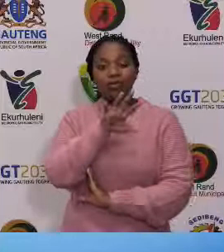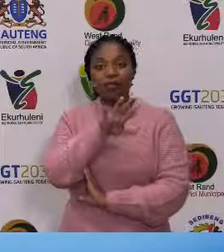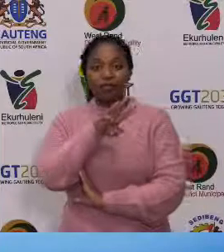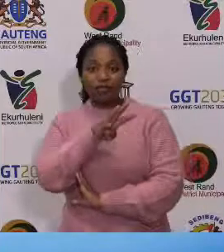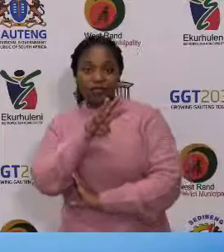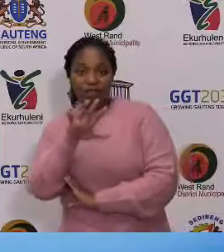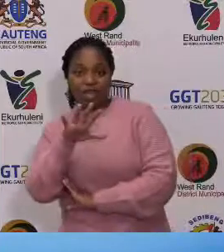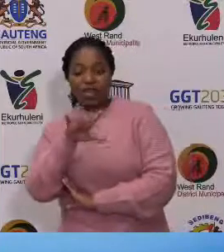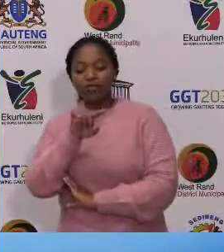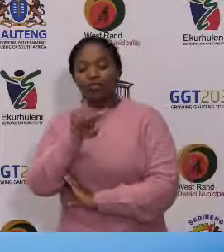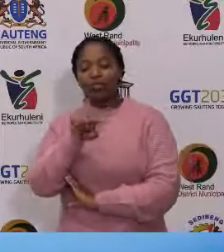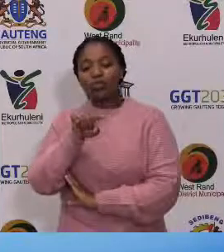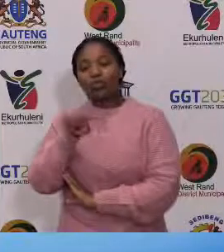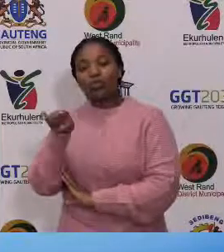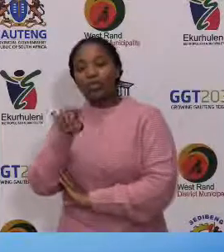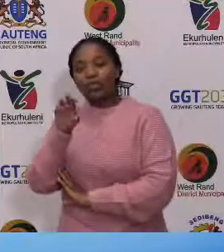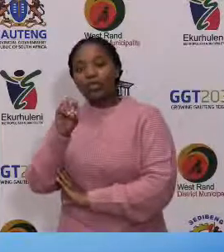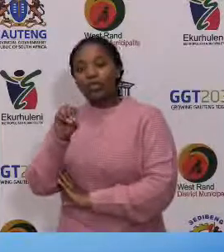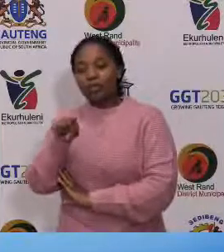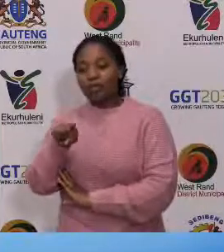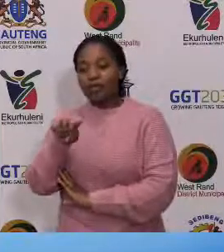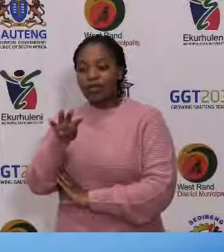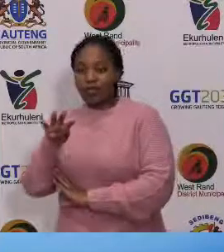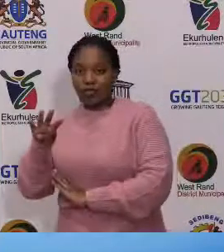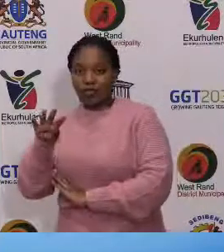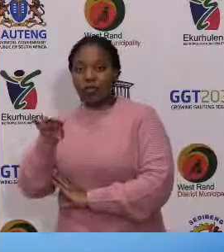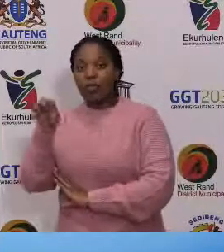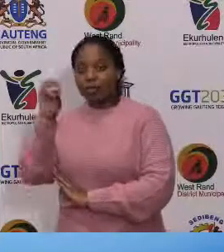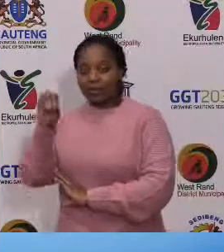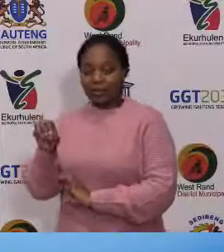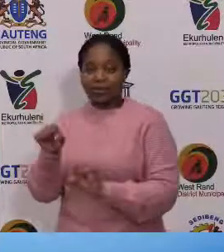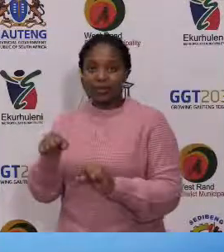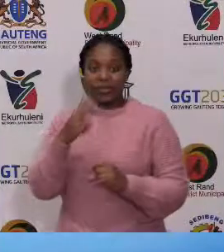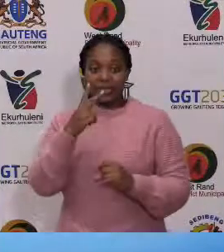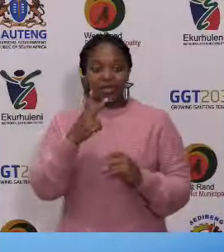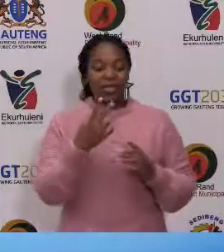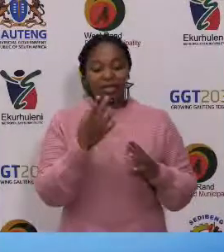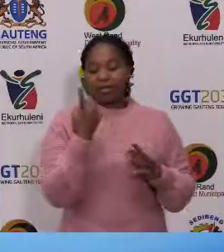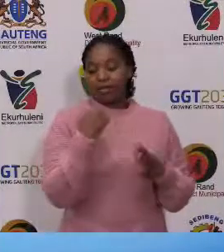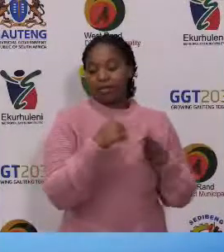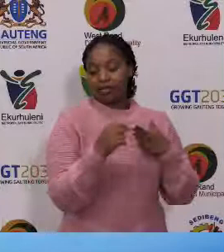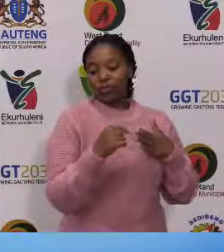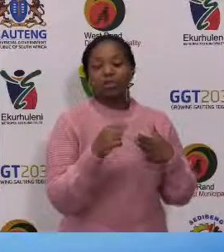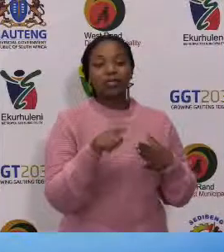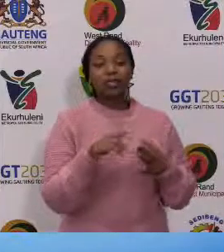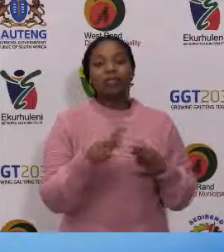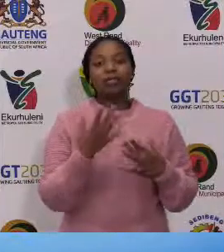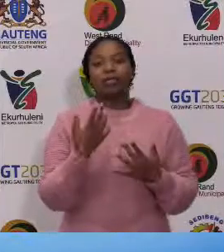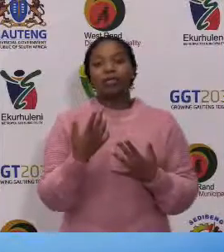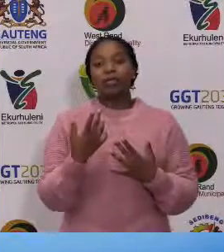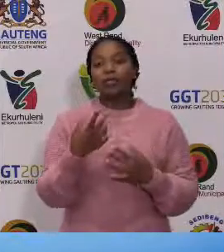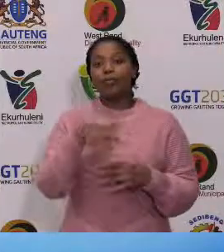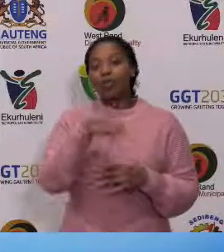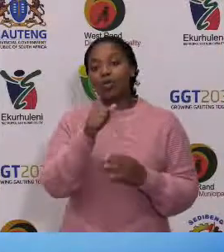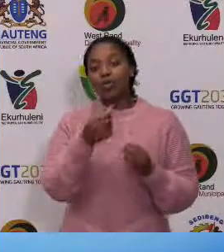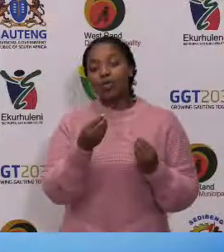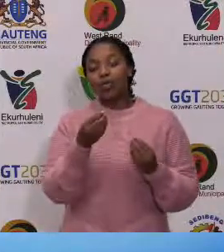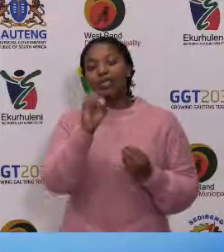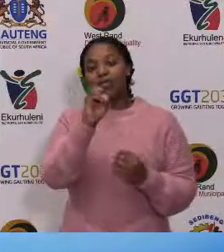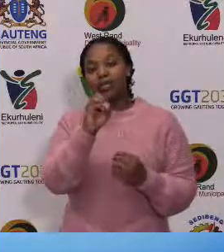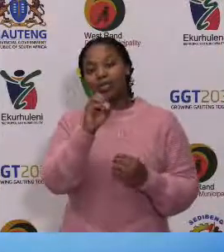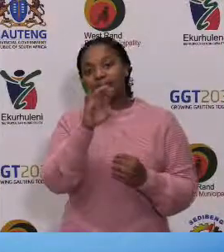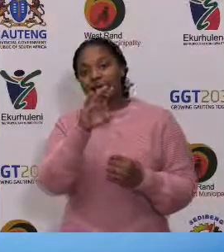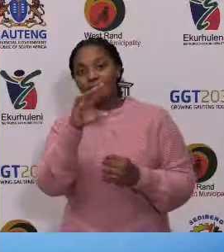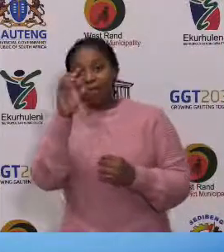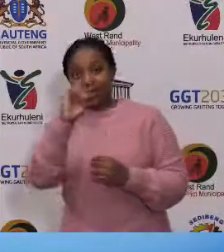100,000. The percentage test positivity was 4% the week prior, and then it went up to 5% the following week.